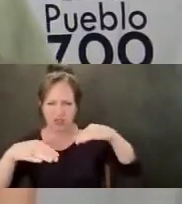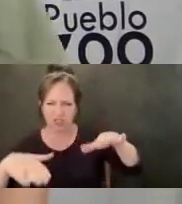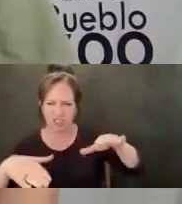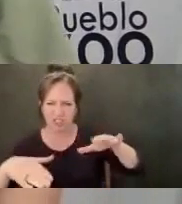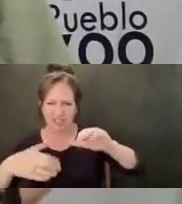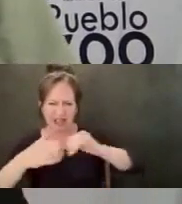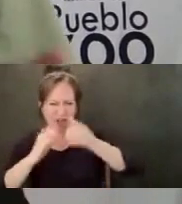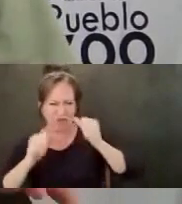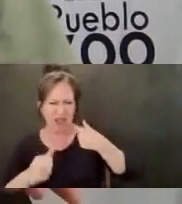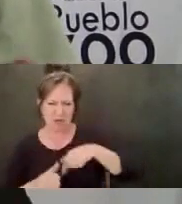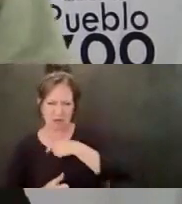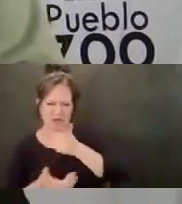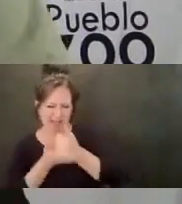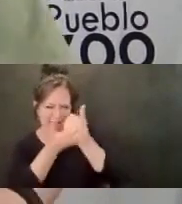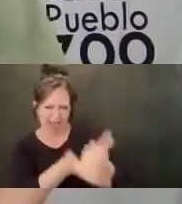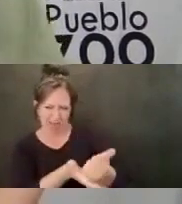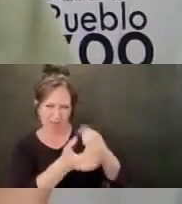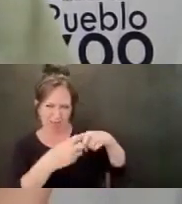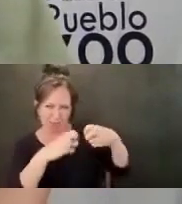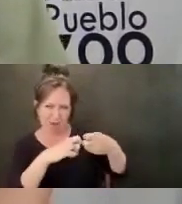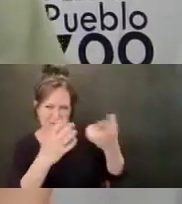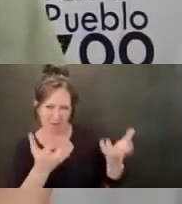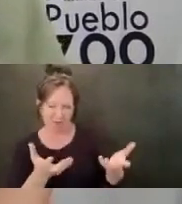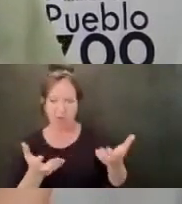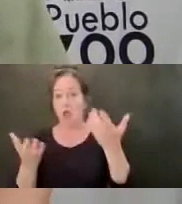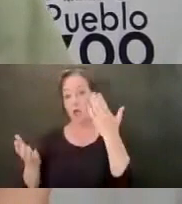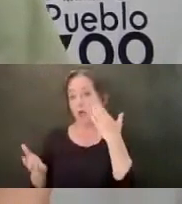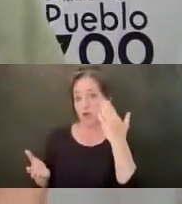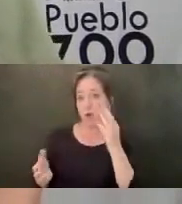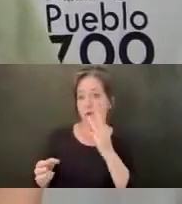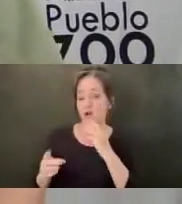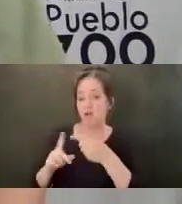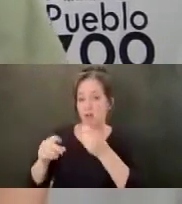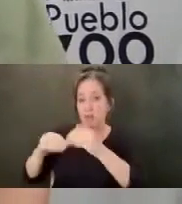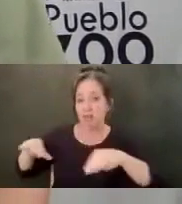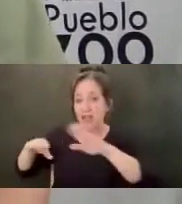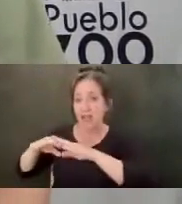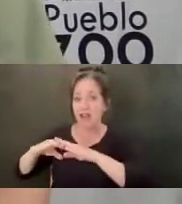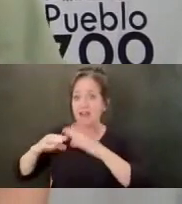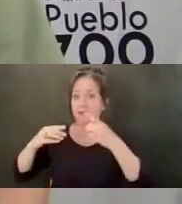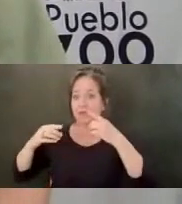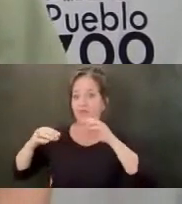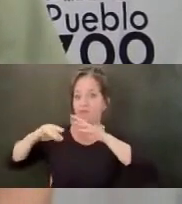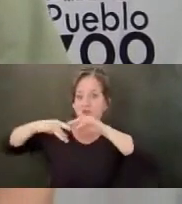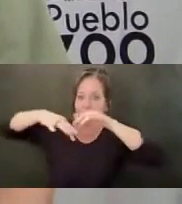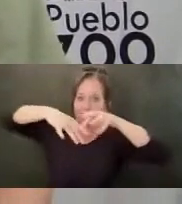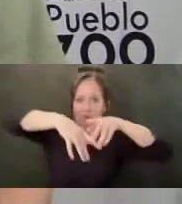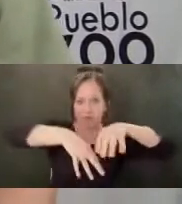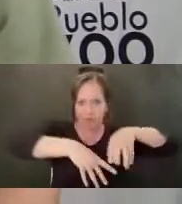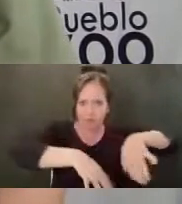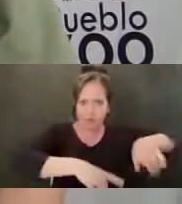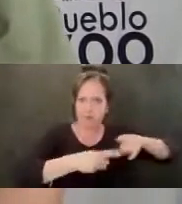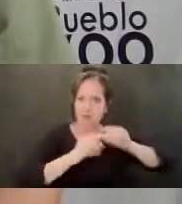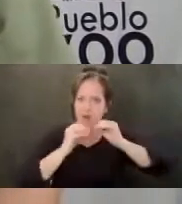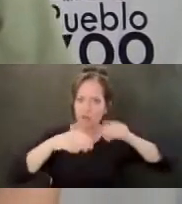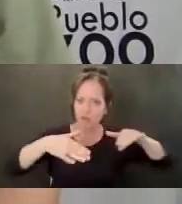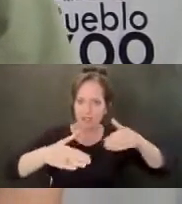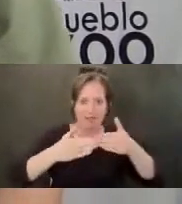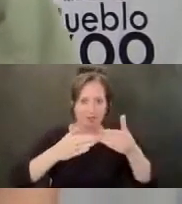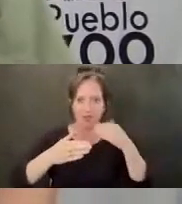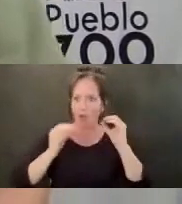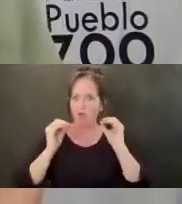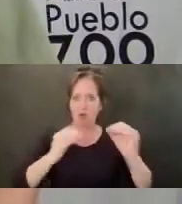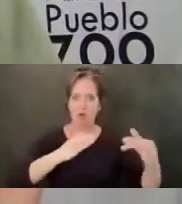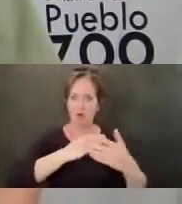Well, you know, Anne, water from the land eventually makes its way into the ocean. So even though we do not have a coast here in Colorado, we are still connected to the ocean by